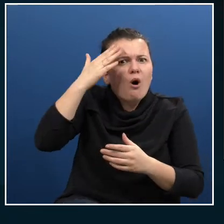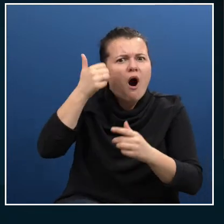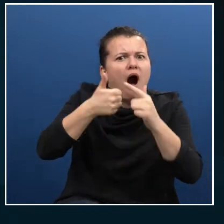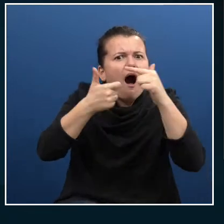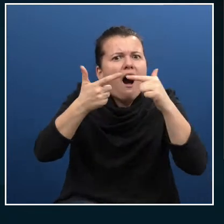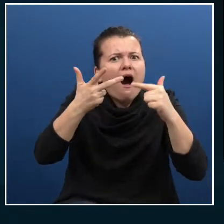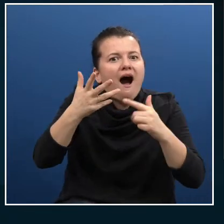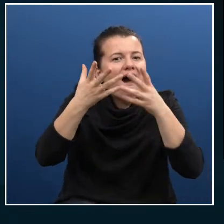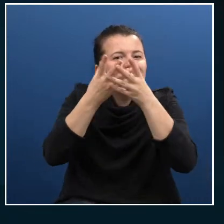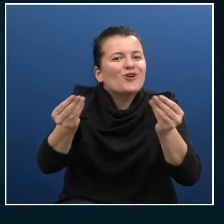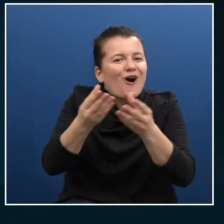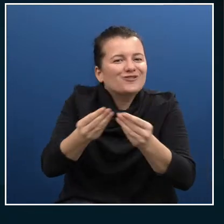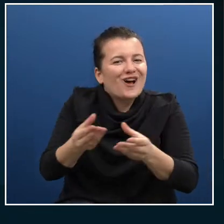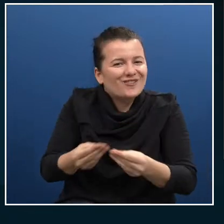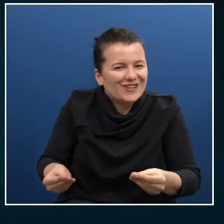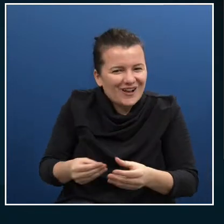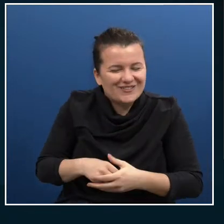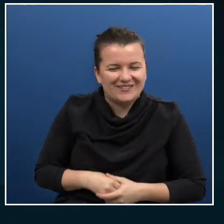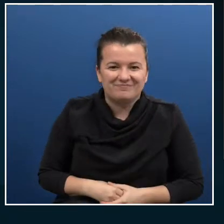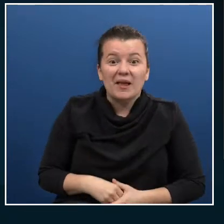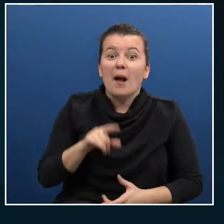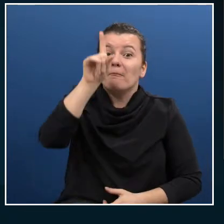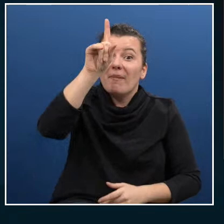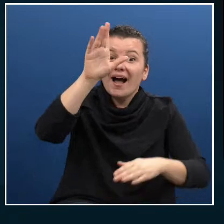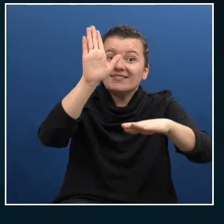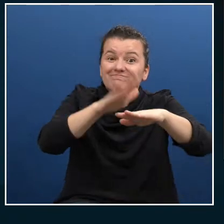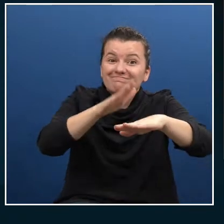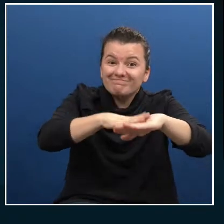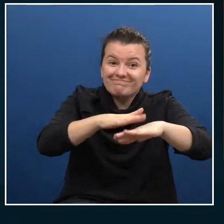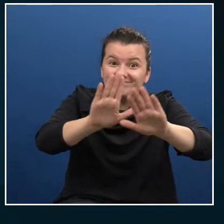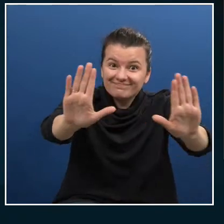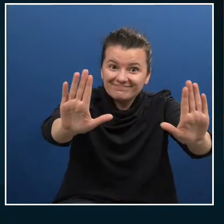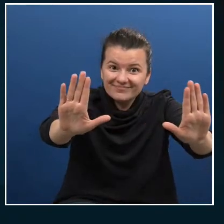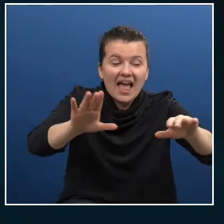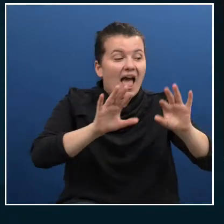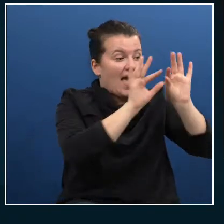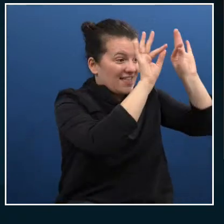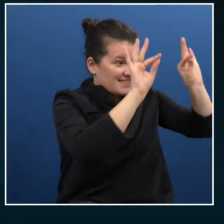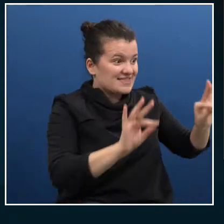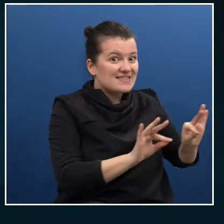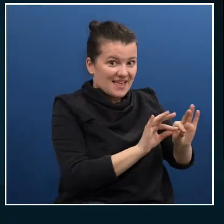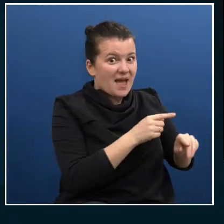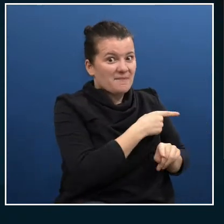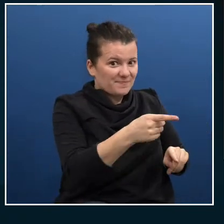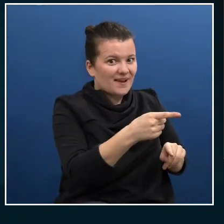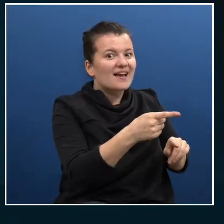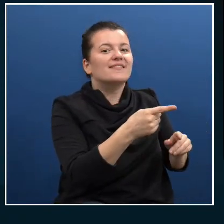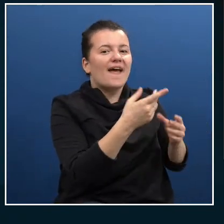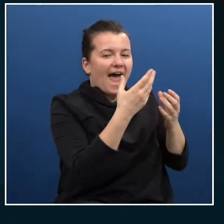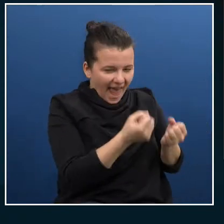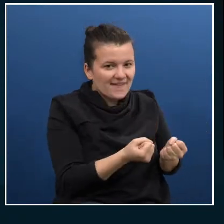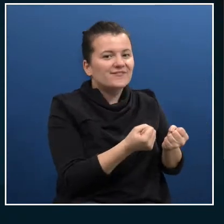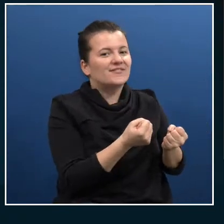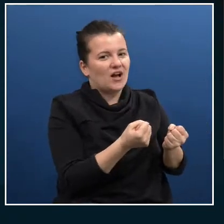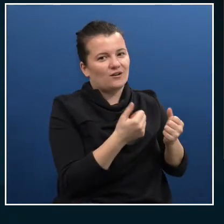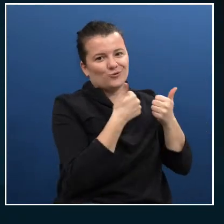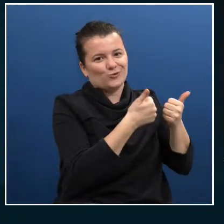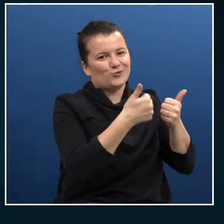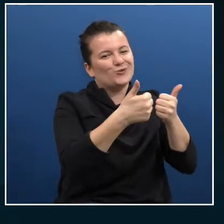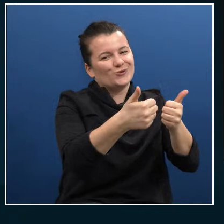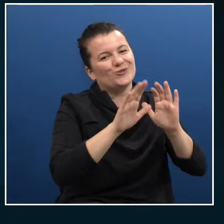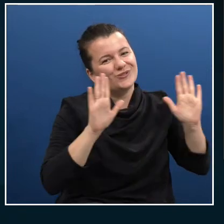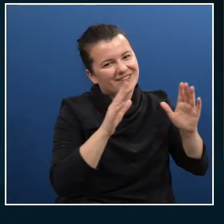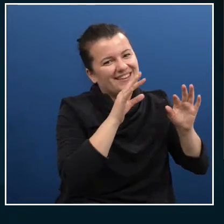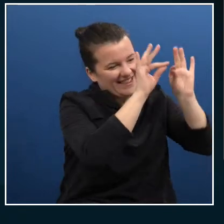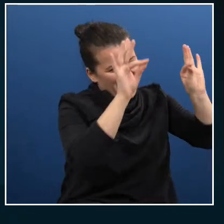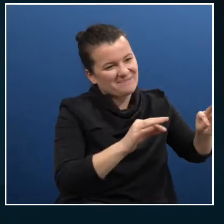disclaimer, I do have ARM templates that work perfectly. So this is not a session about dishing the use